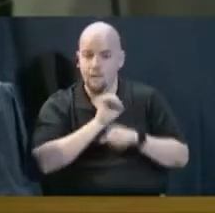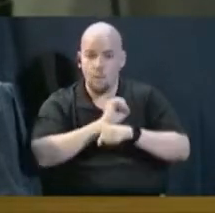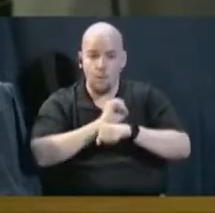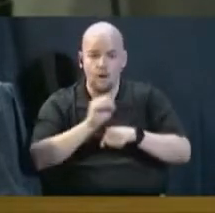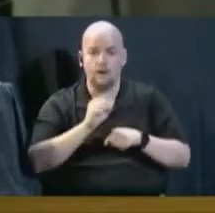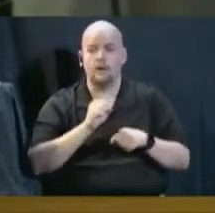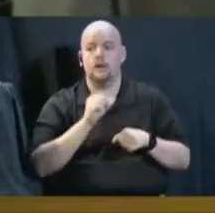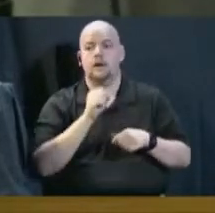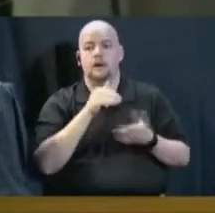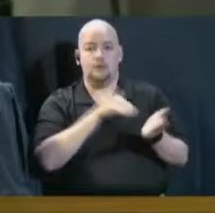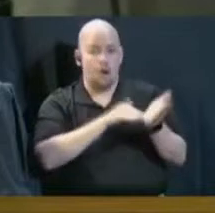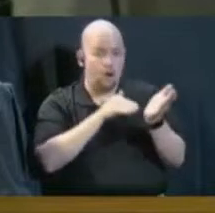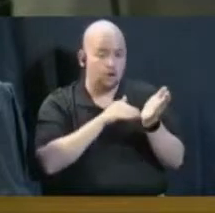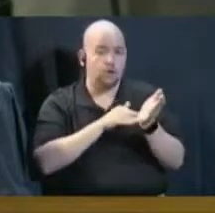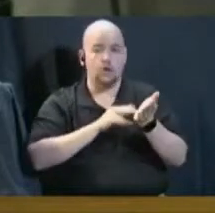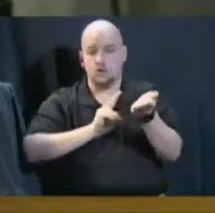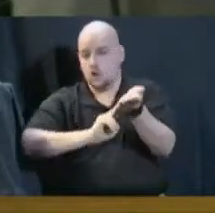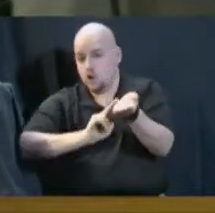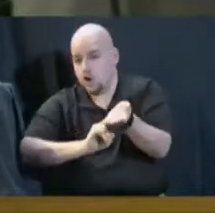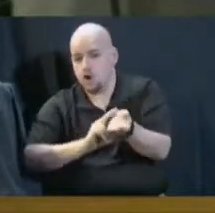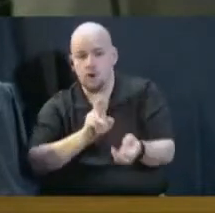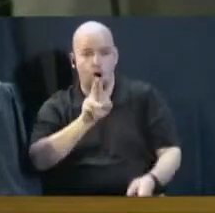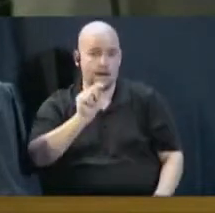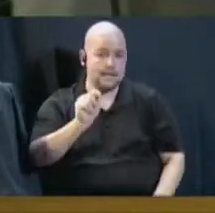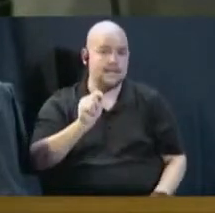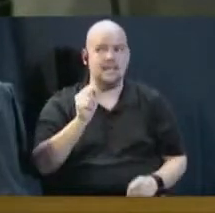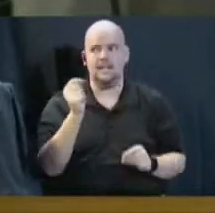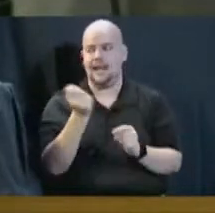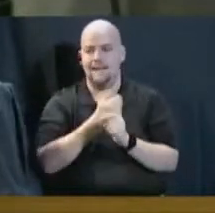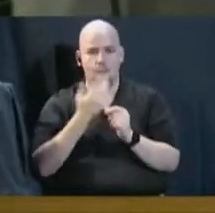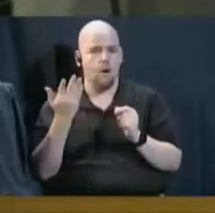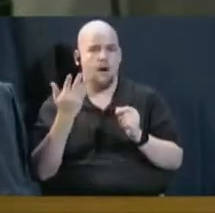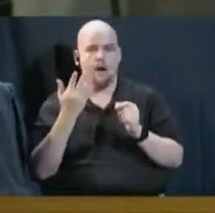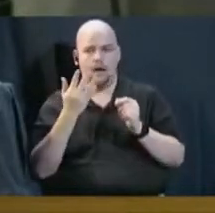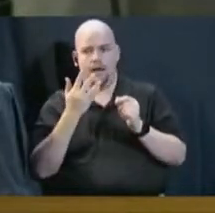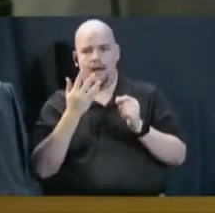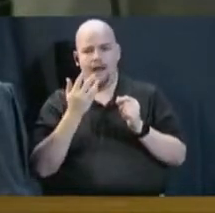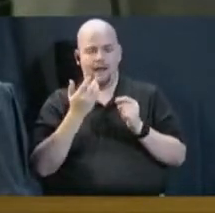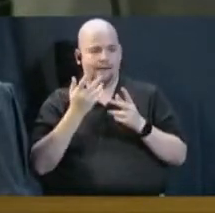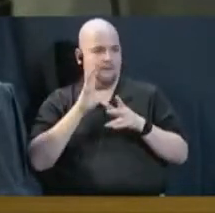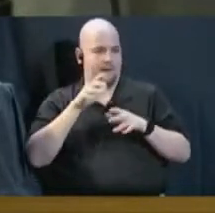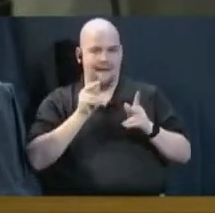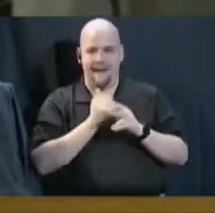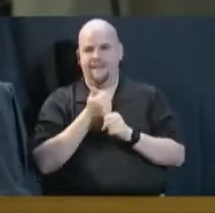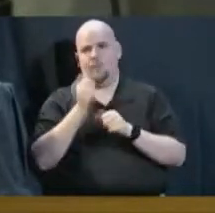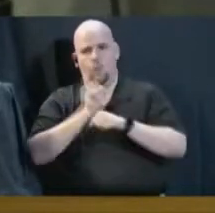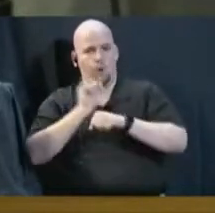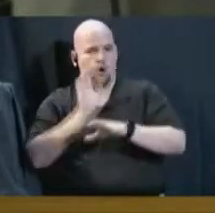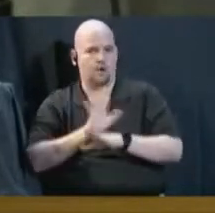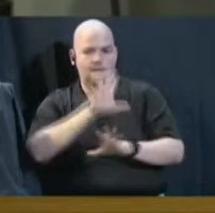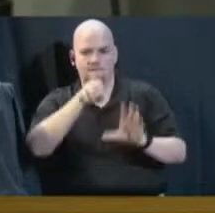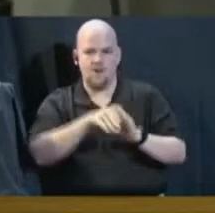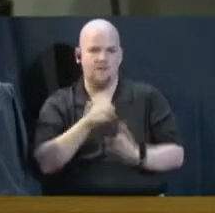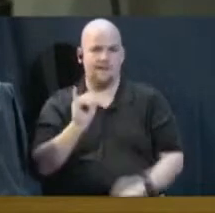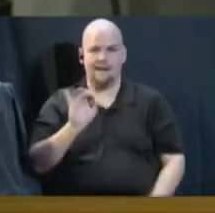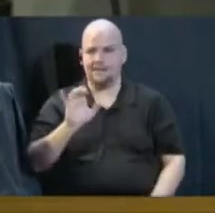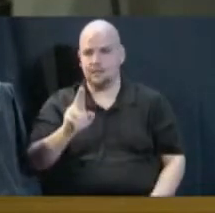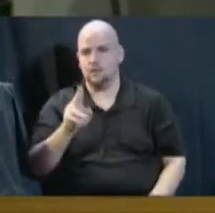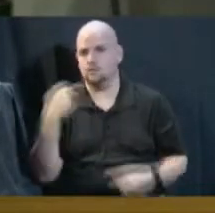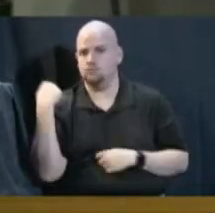physician colleagues and the nurses, RTs, all the ancillary personnel who have been